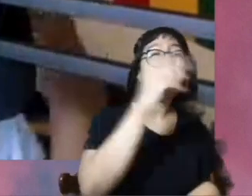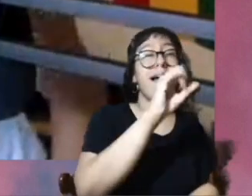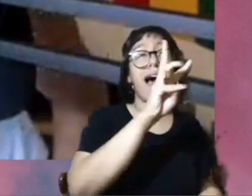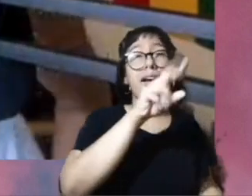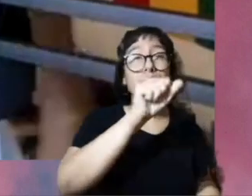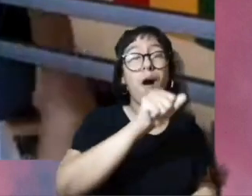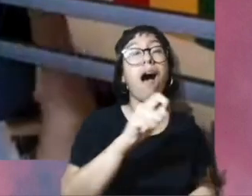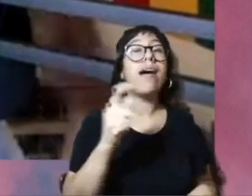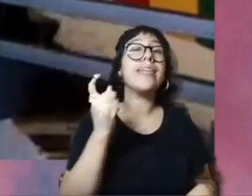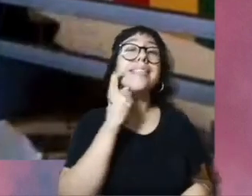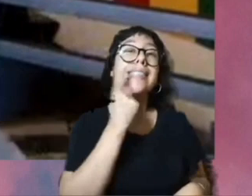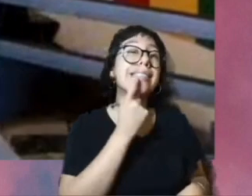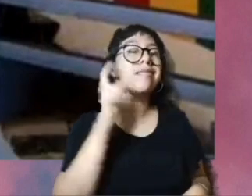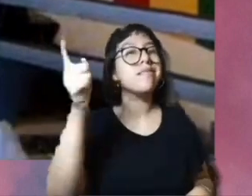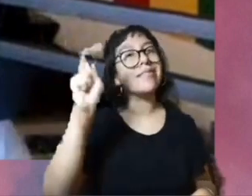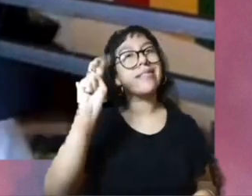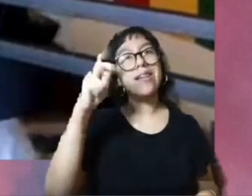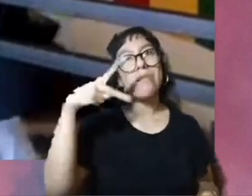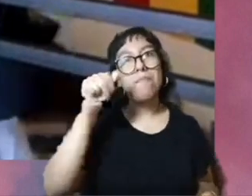orthodontist office in Nepal,